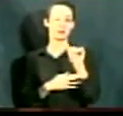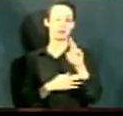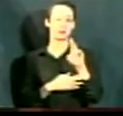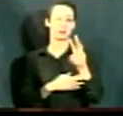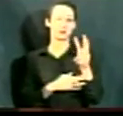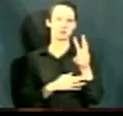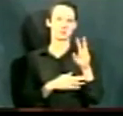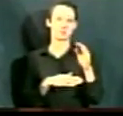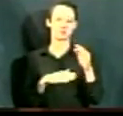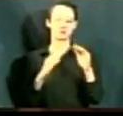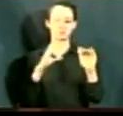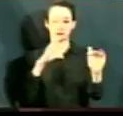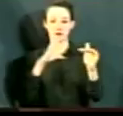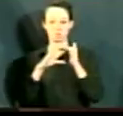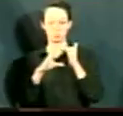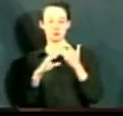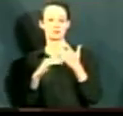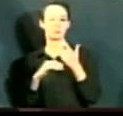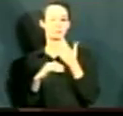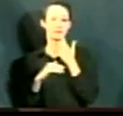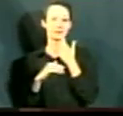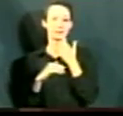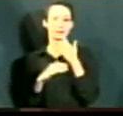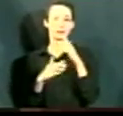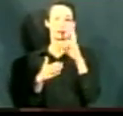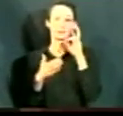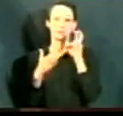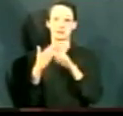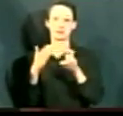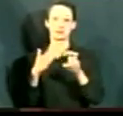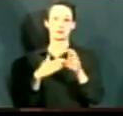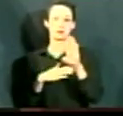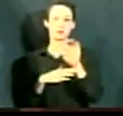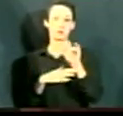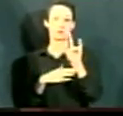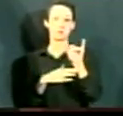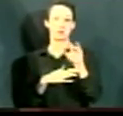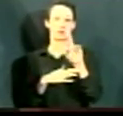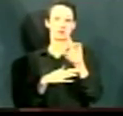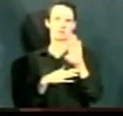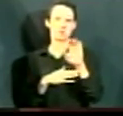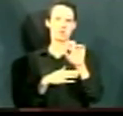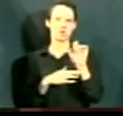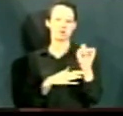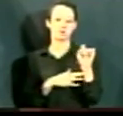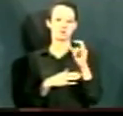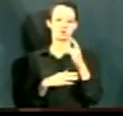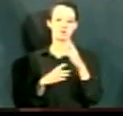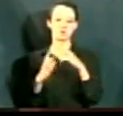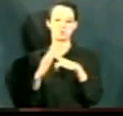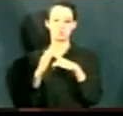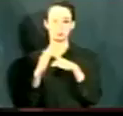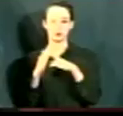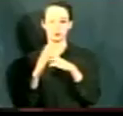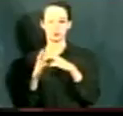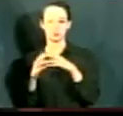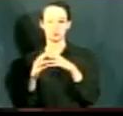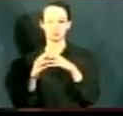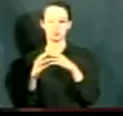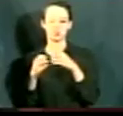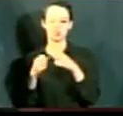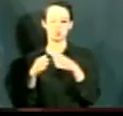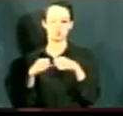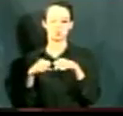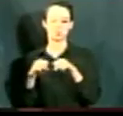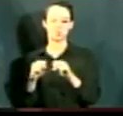us saying Secretary of Education Betty DeVos announced that she's taking the first steps towards dismantling protection